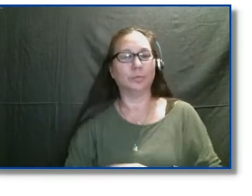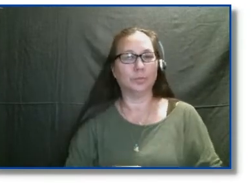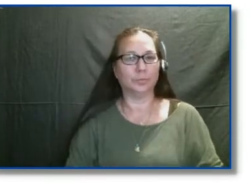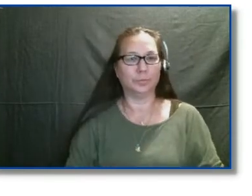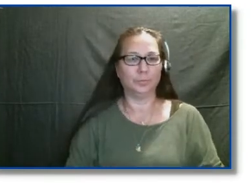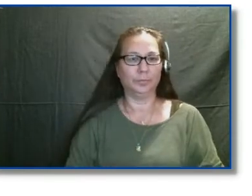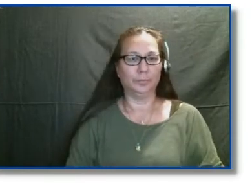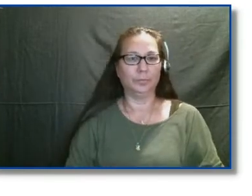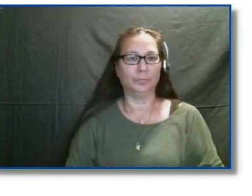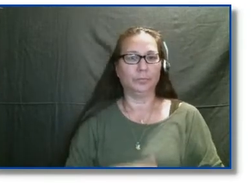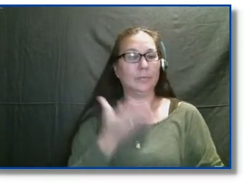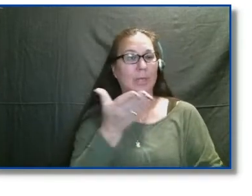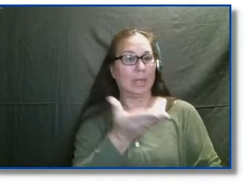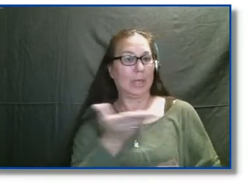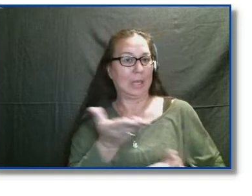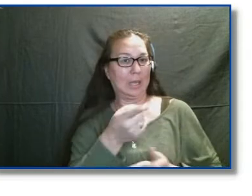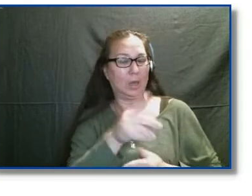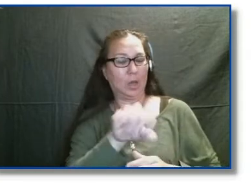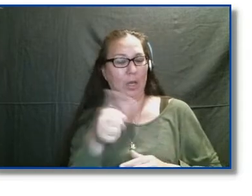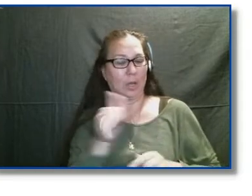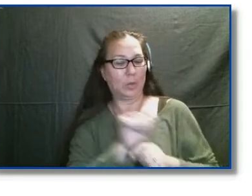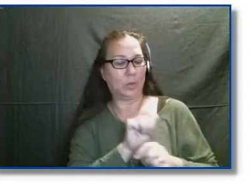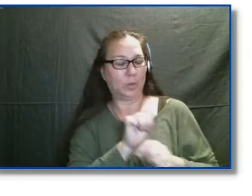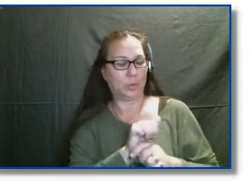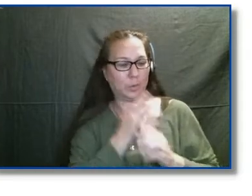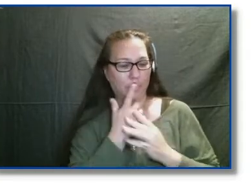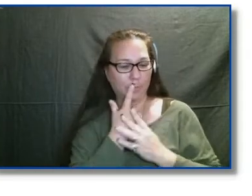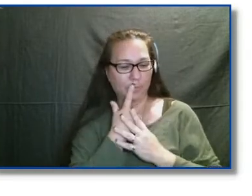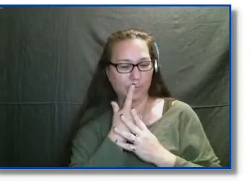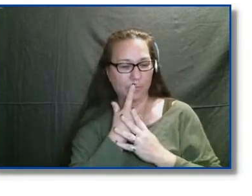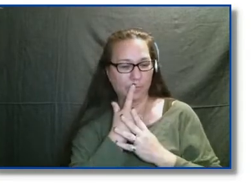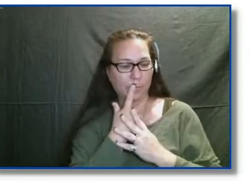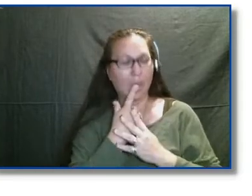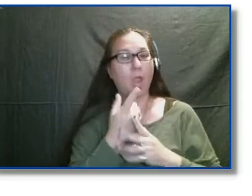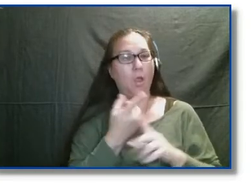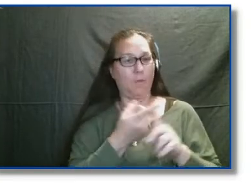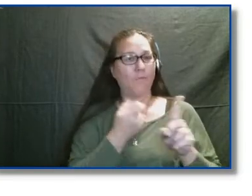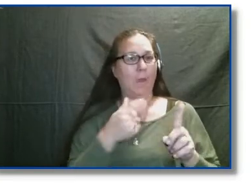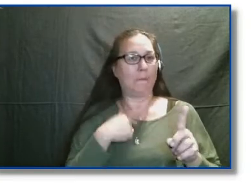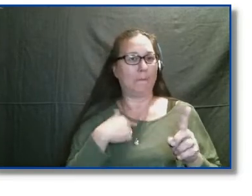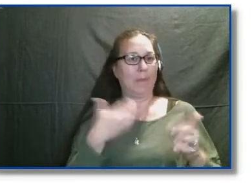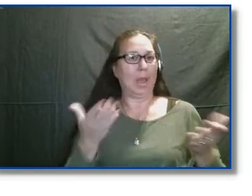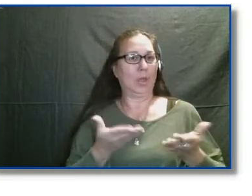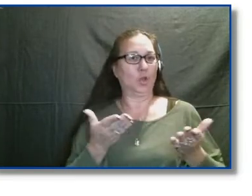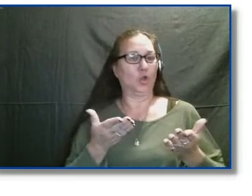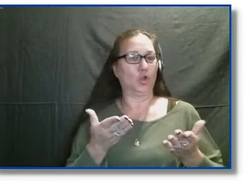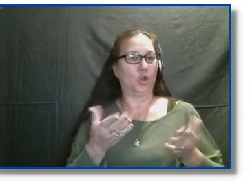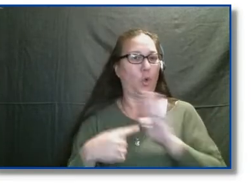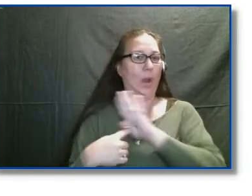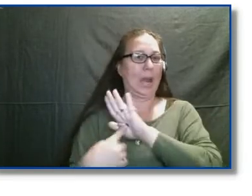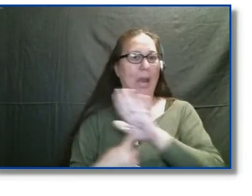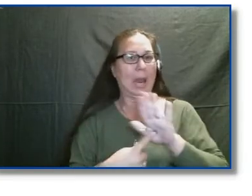changing. Here another work from my current exhibition on view at